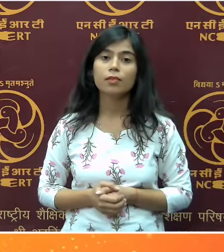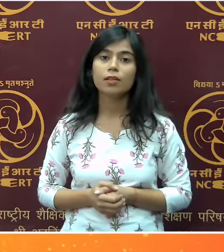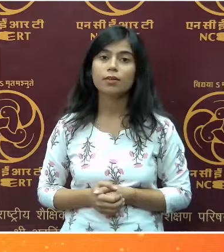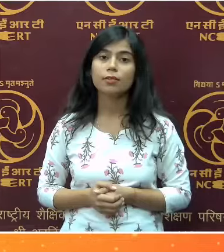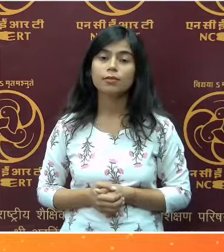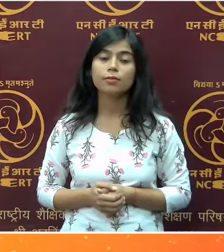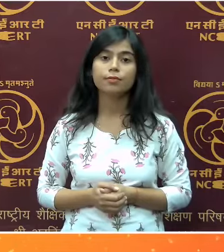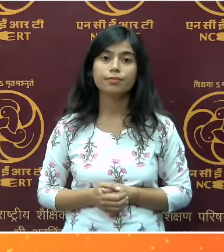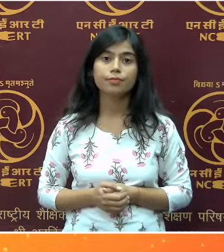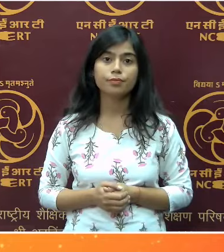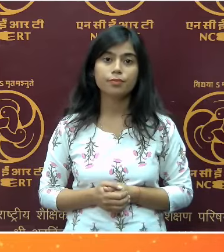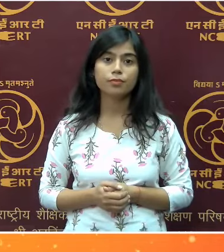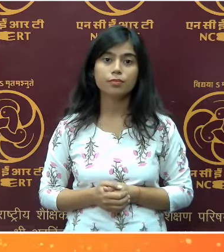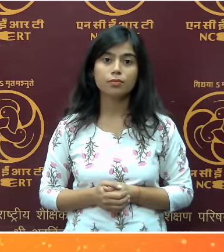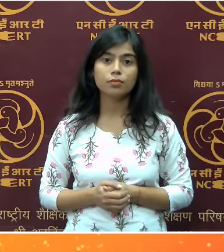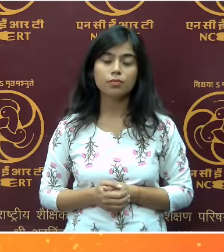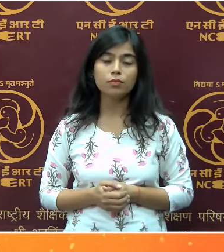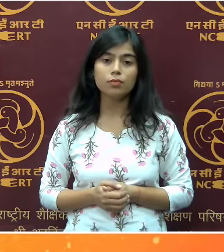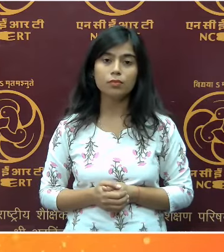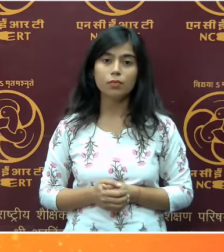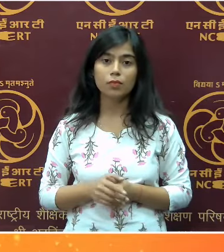done. This work done is